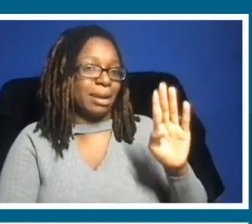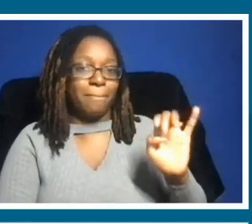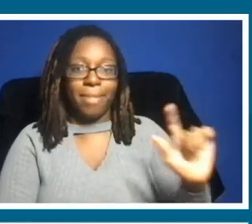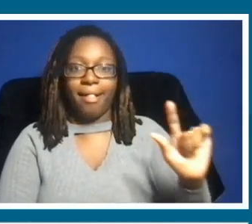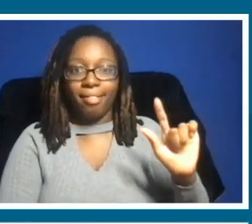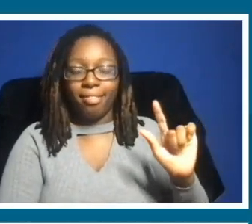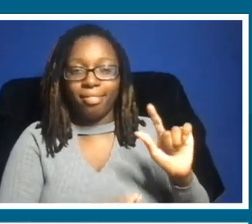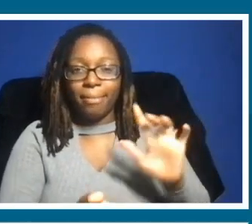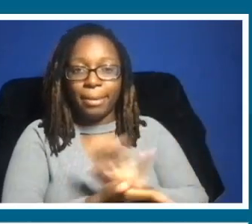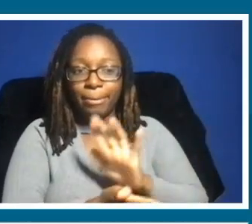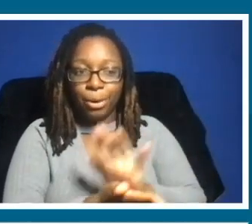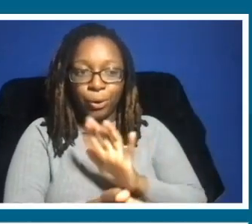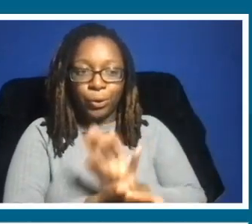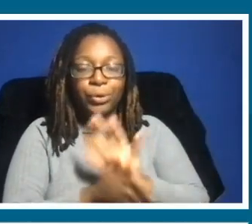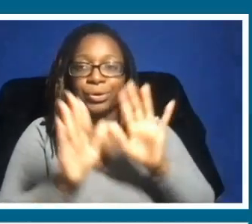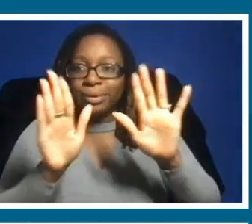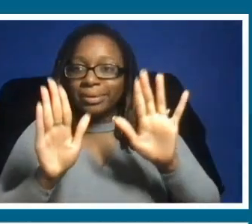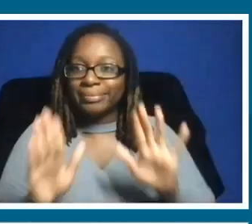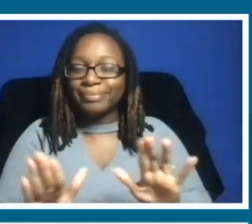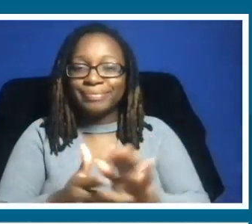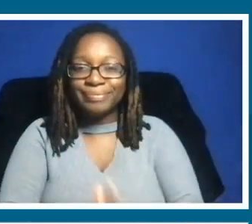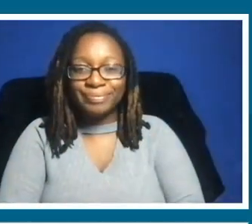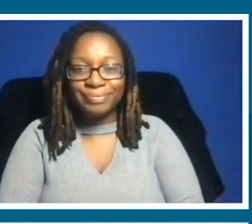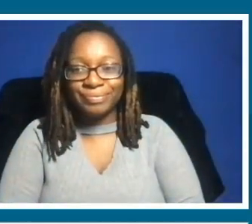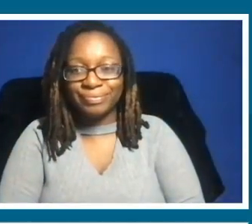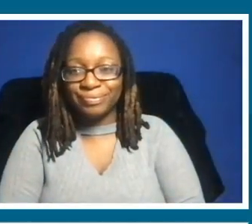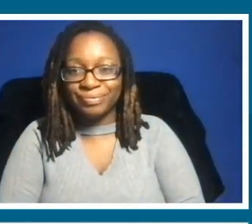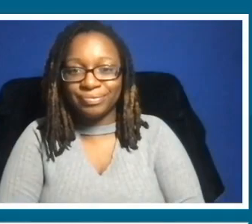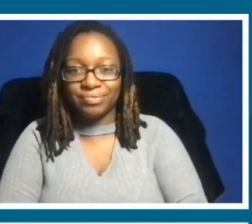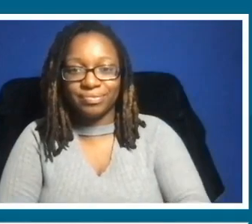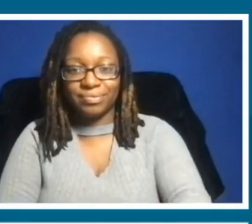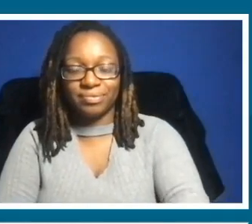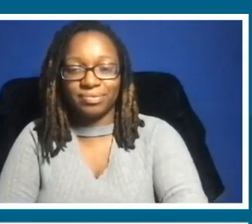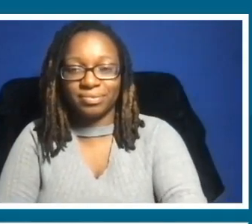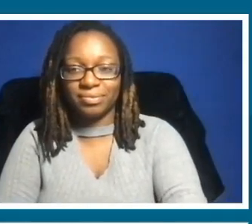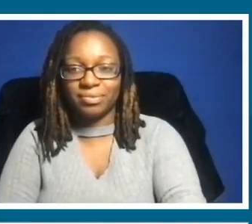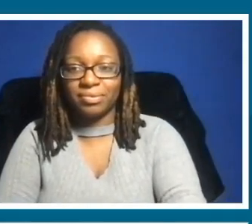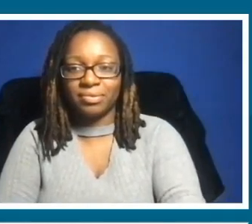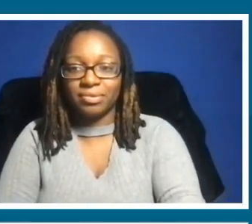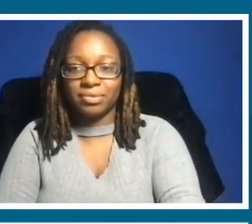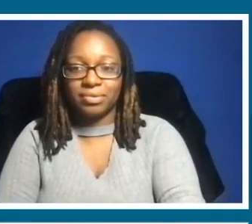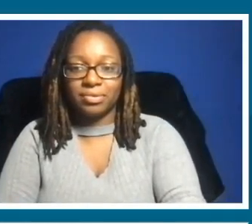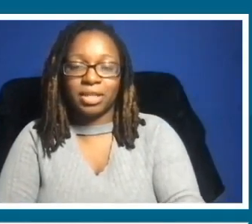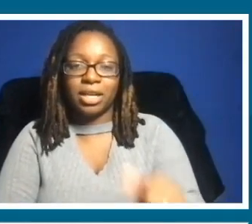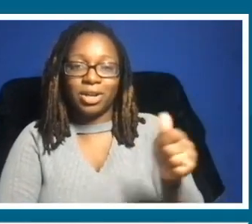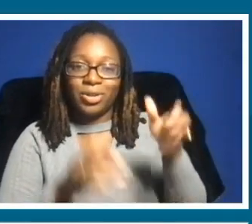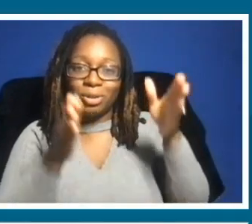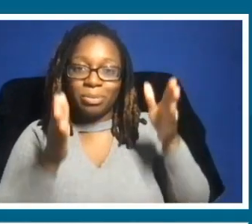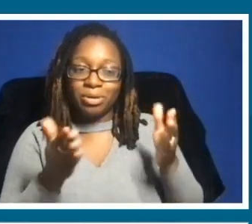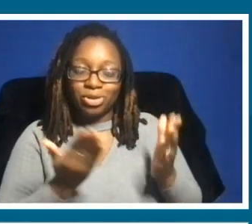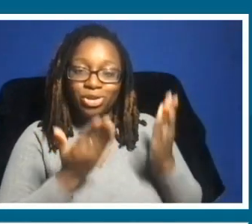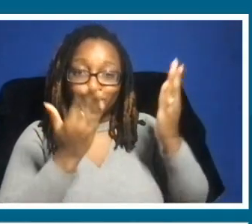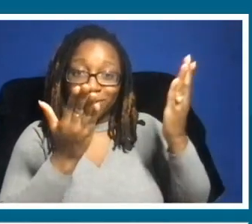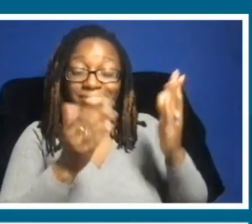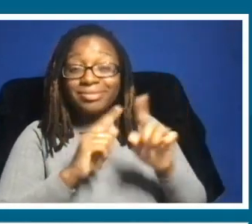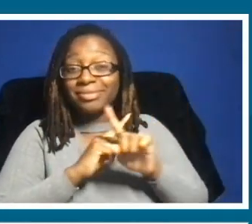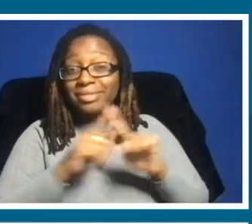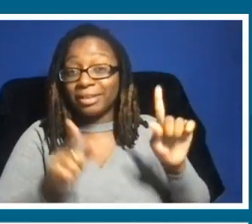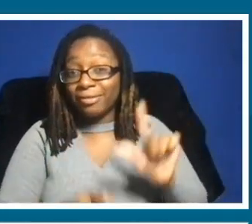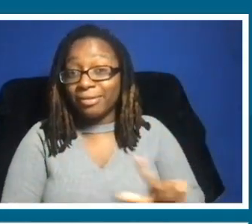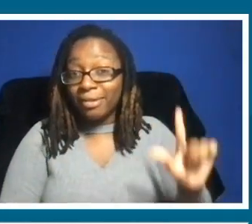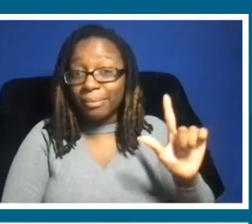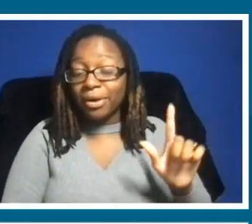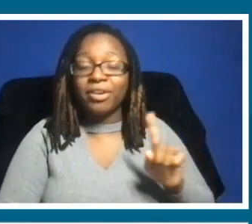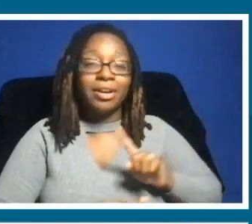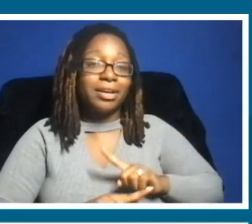Excellent. And good. Somebody's suggesting you could go to different libraries, different archives,